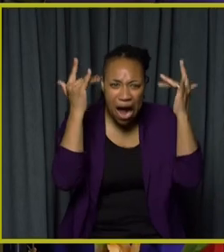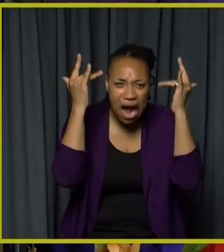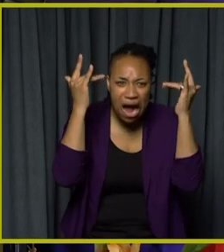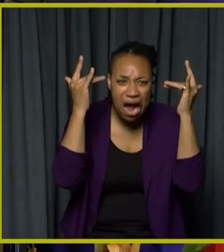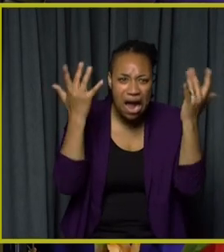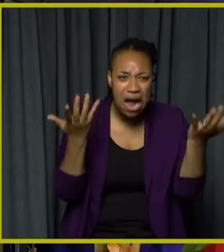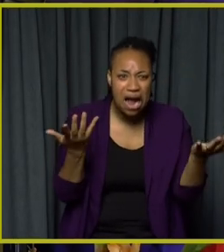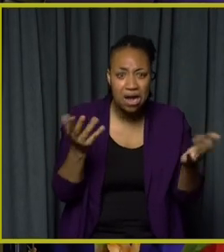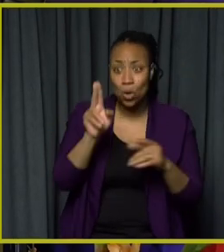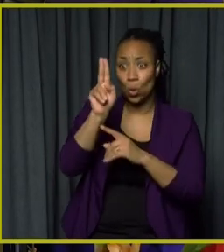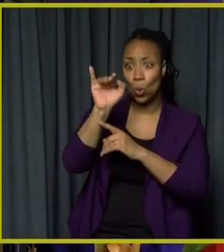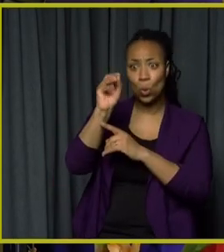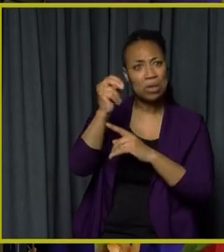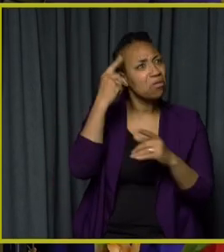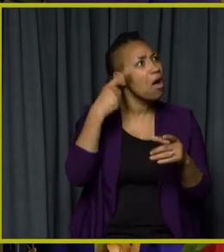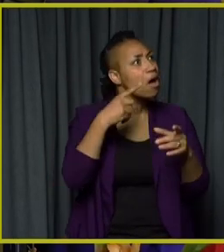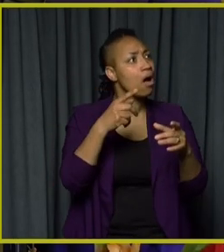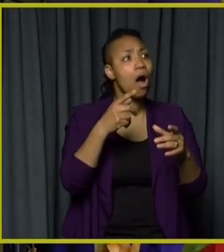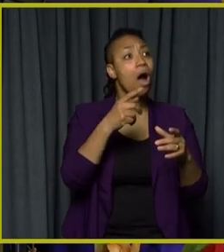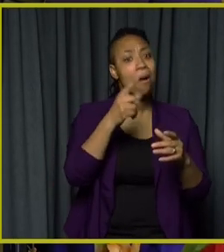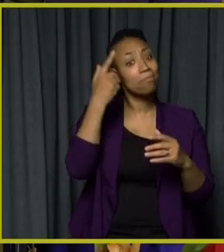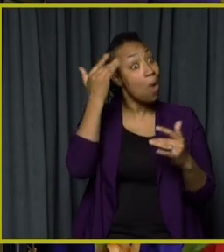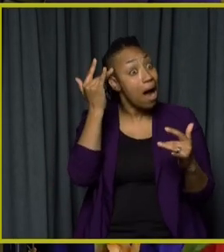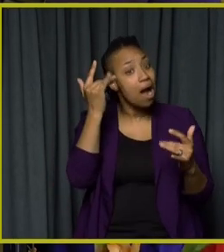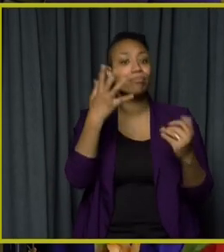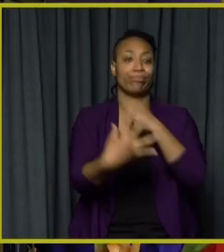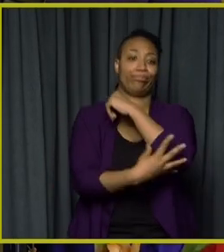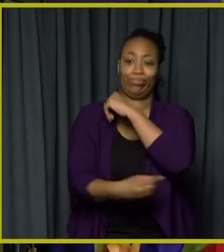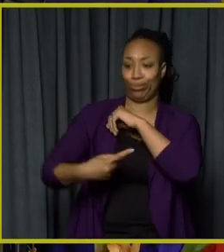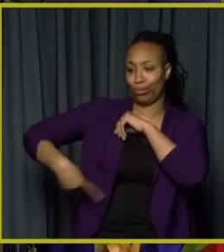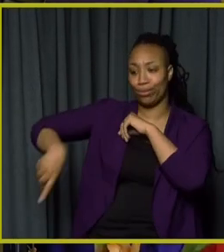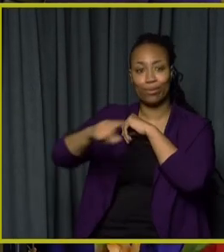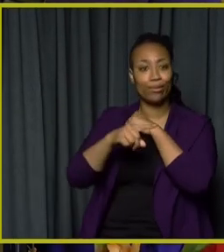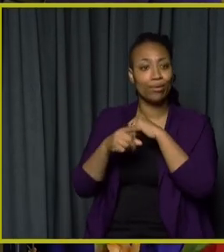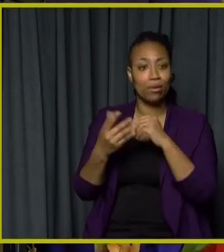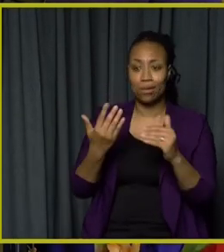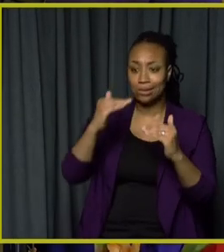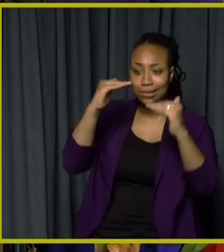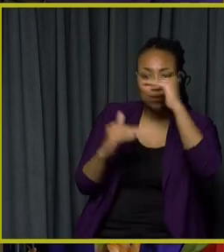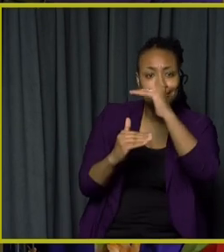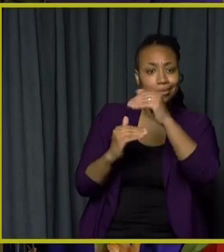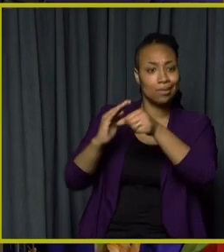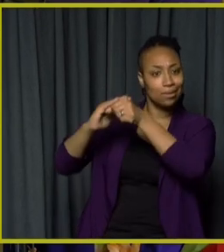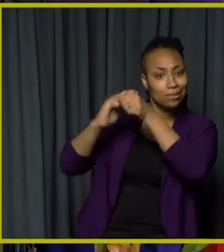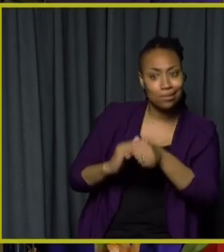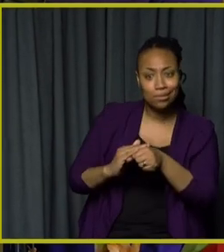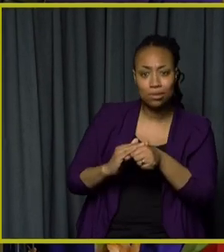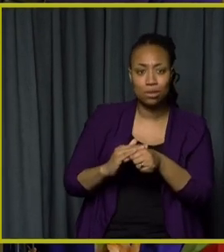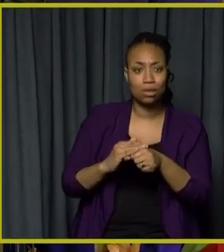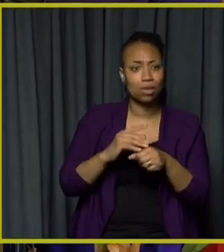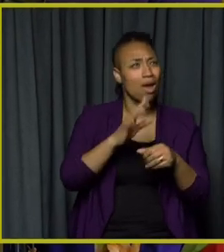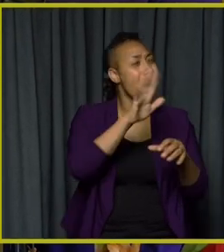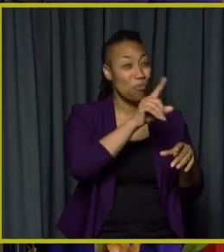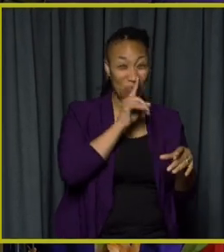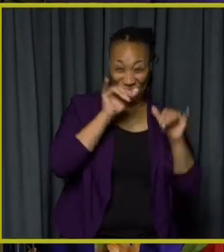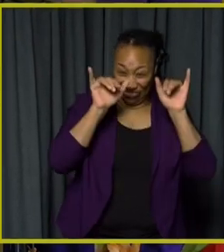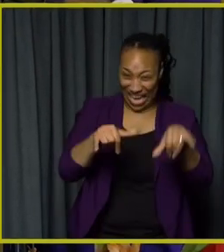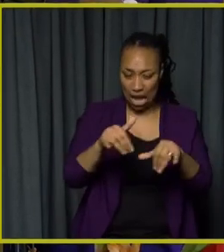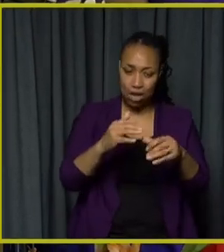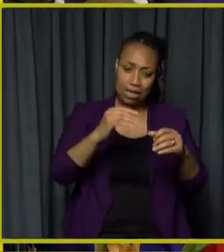and racism are systemic problems that need systemic solutions. We are that